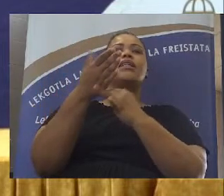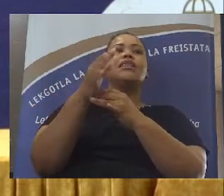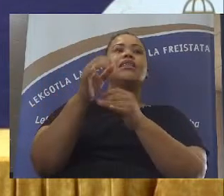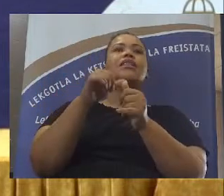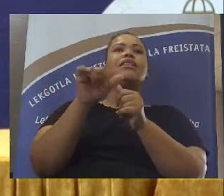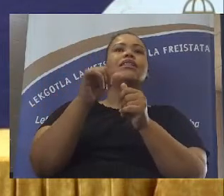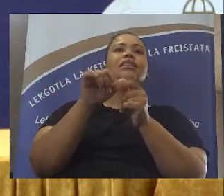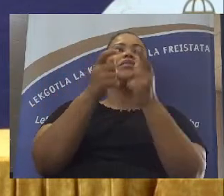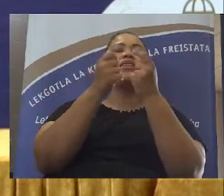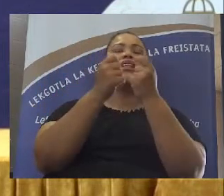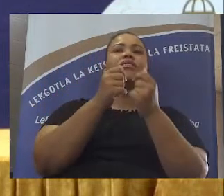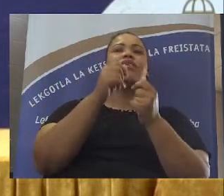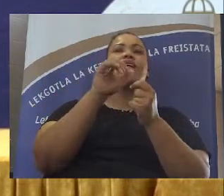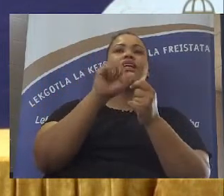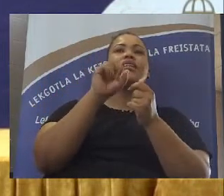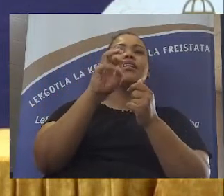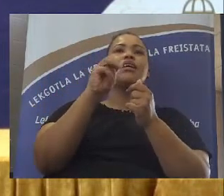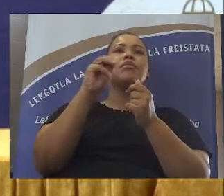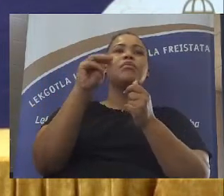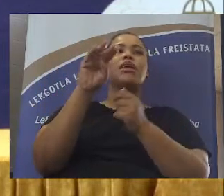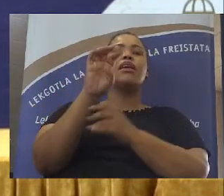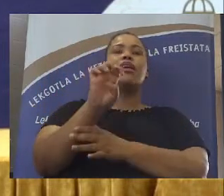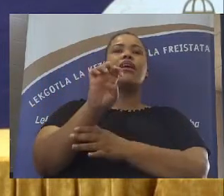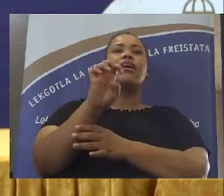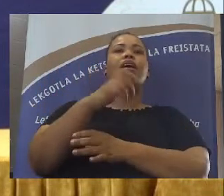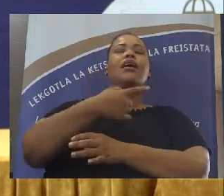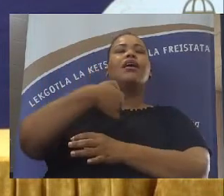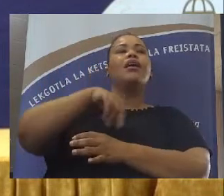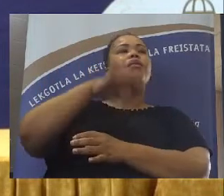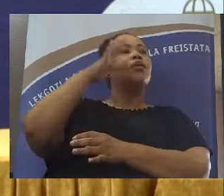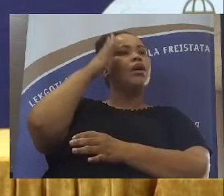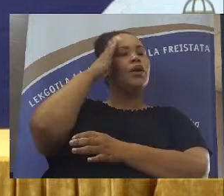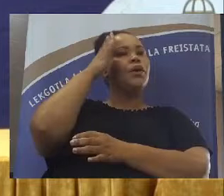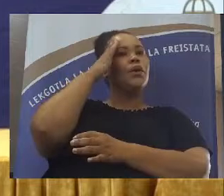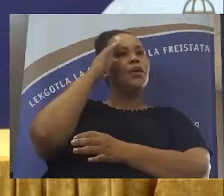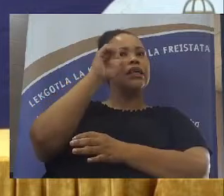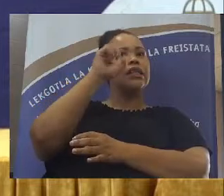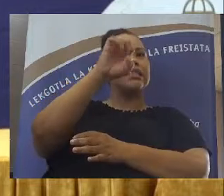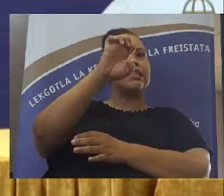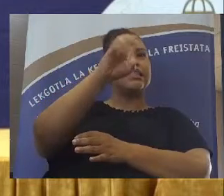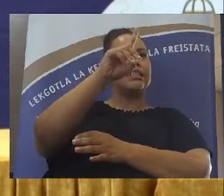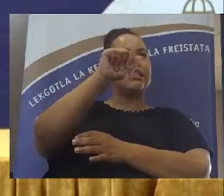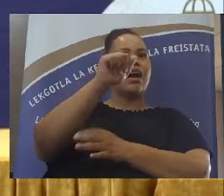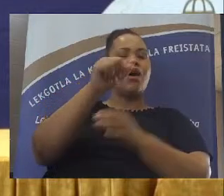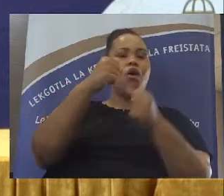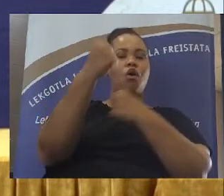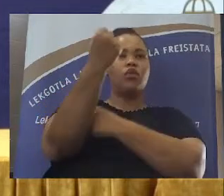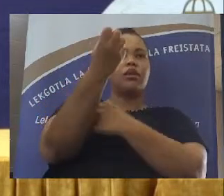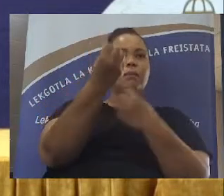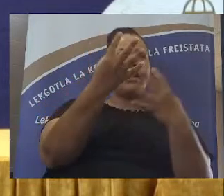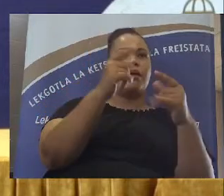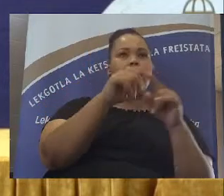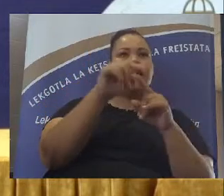for SMMEs. We know that there are many CEDA offices, but there are only a few CIFA offices. So immediately